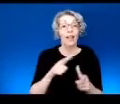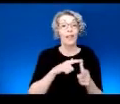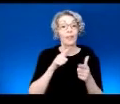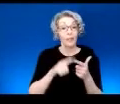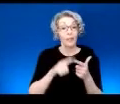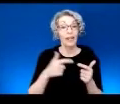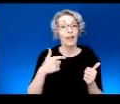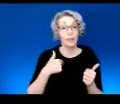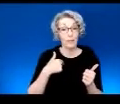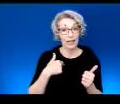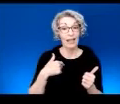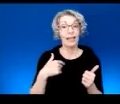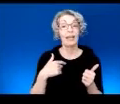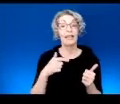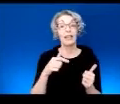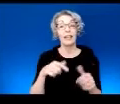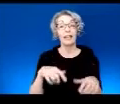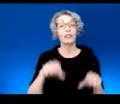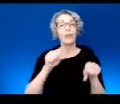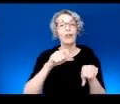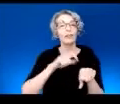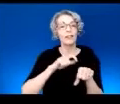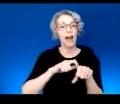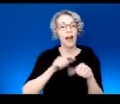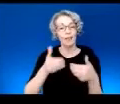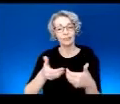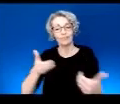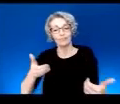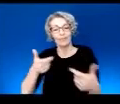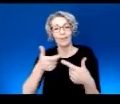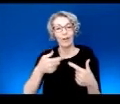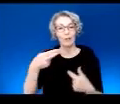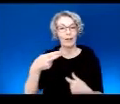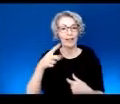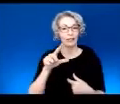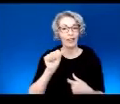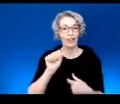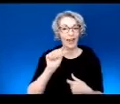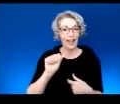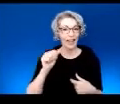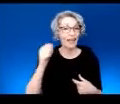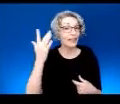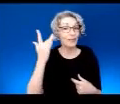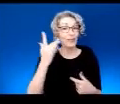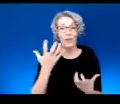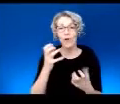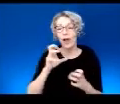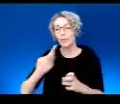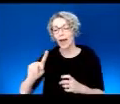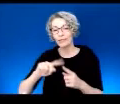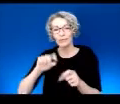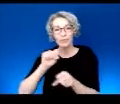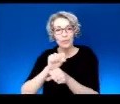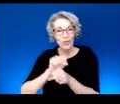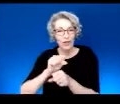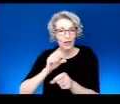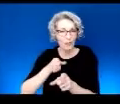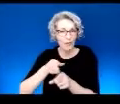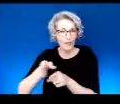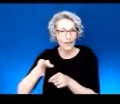the association because I kind of wanted to get back to my professional work